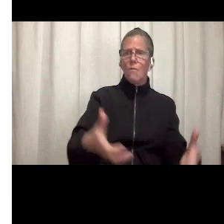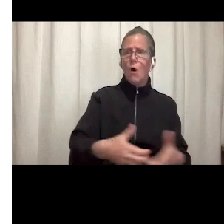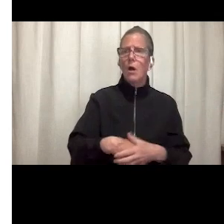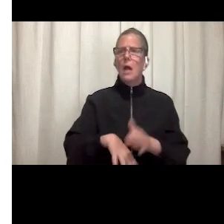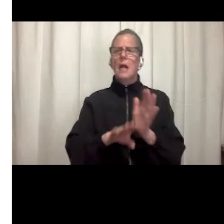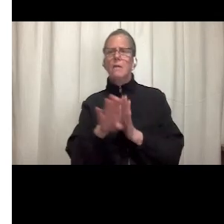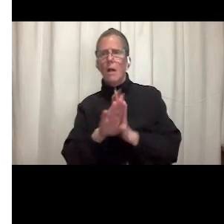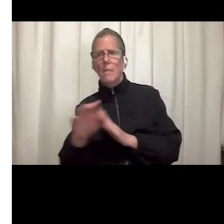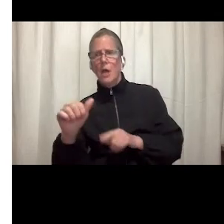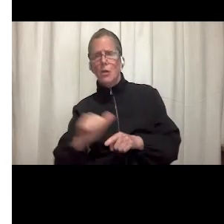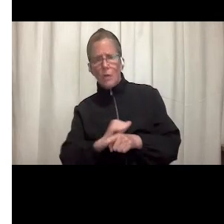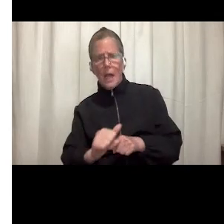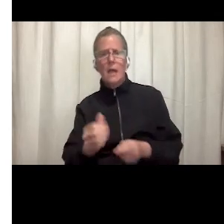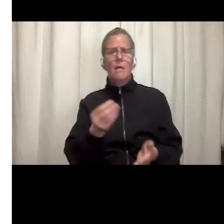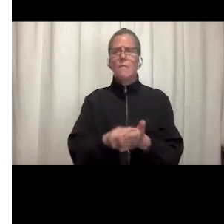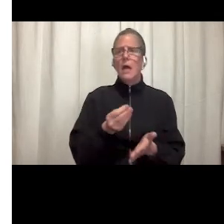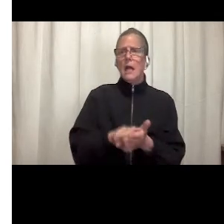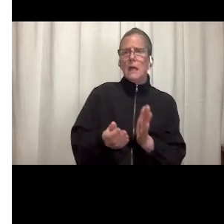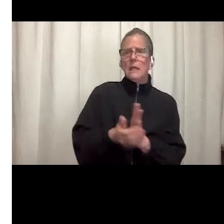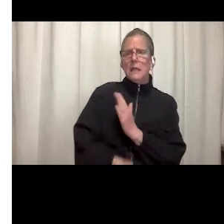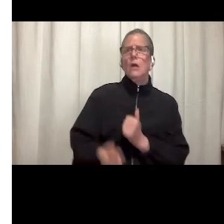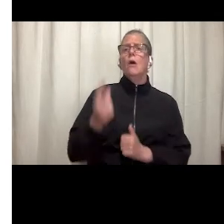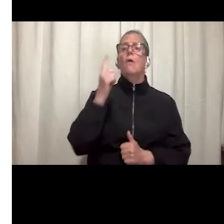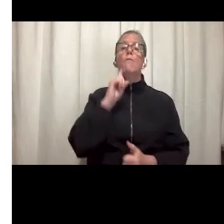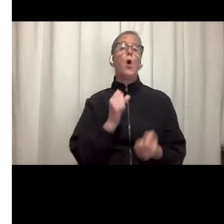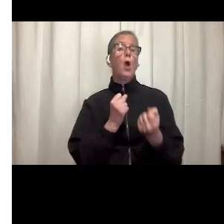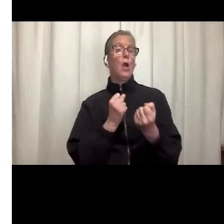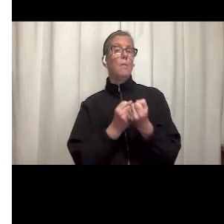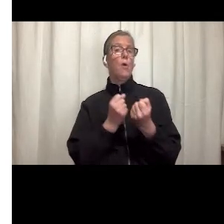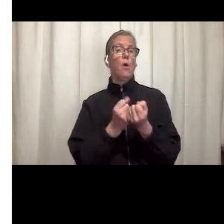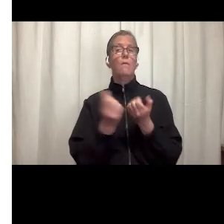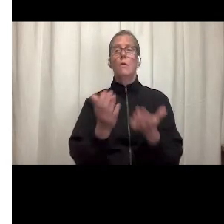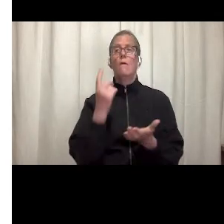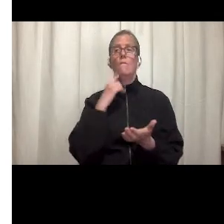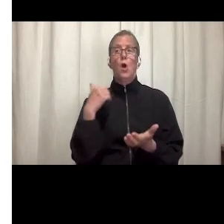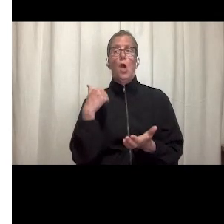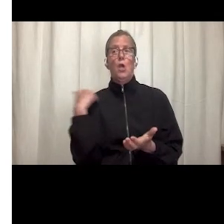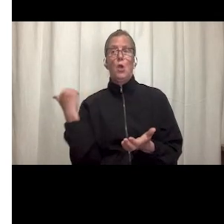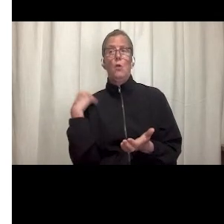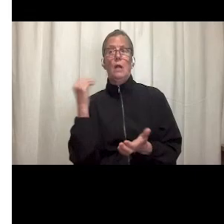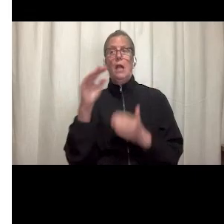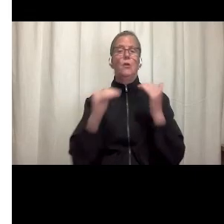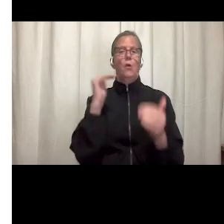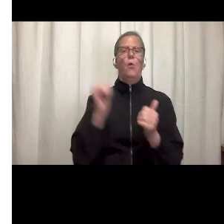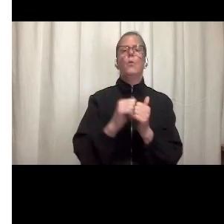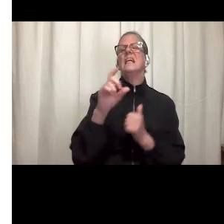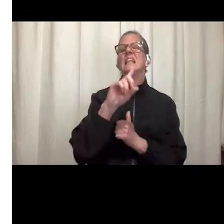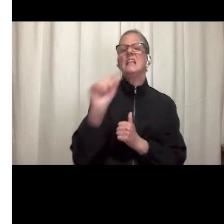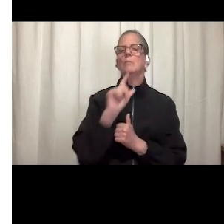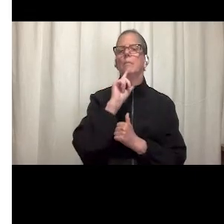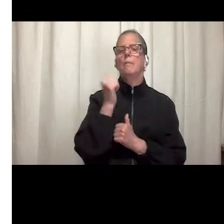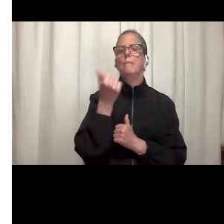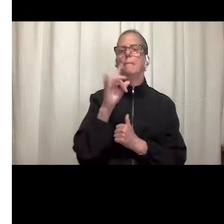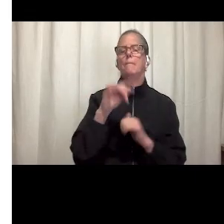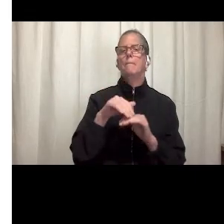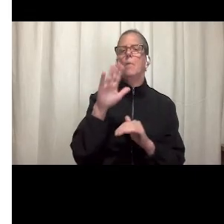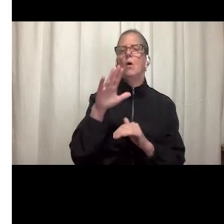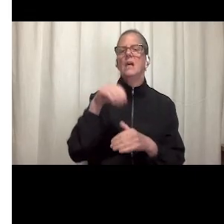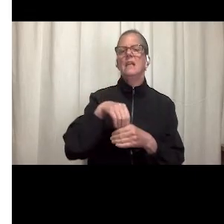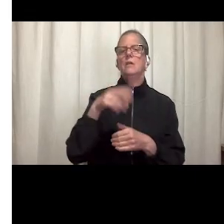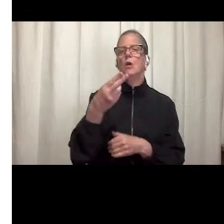supportive services for youth and adults with disabilities ages 18 and older in the greater